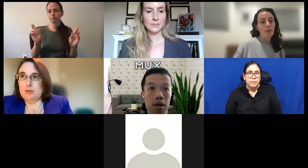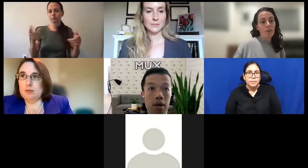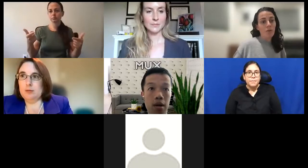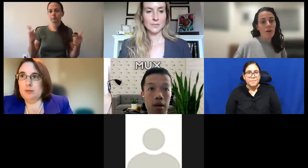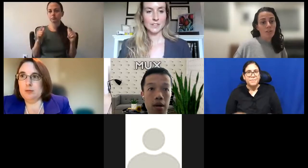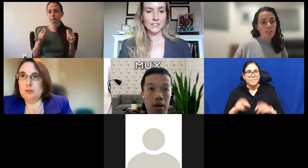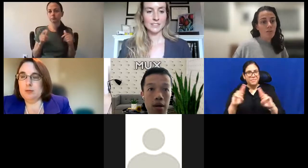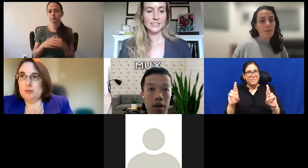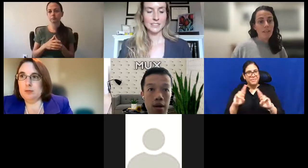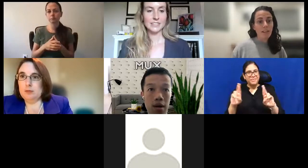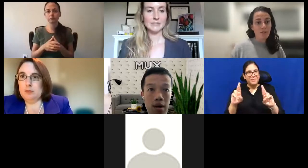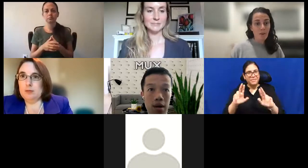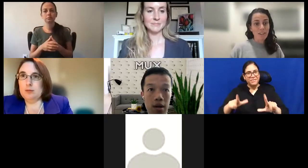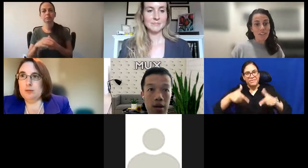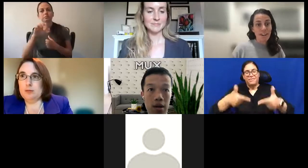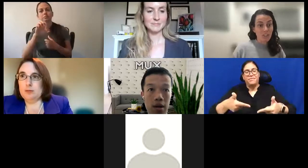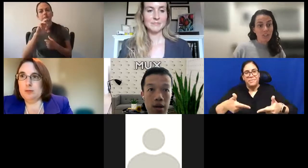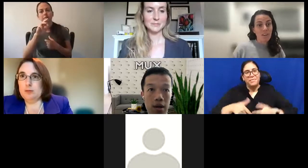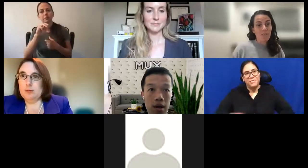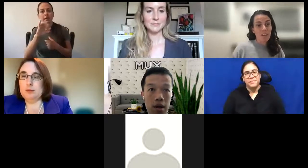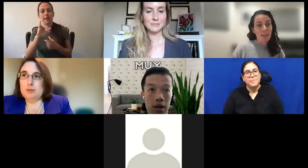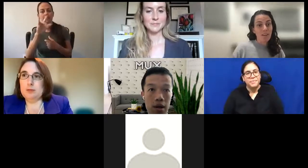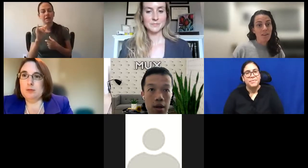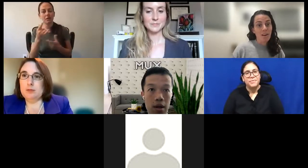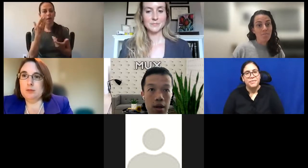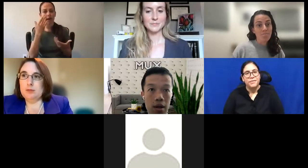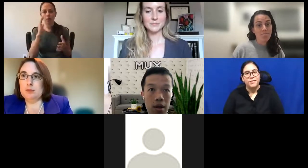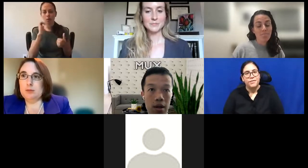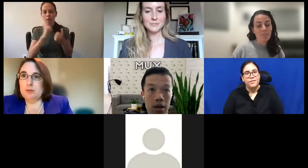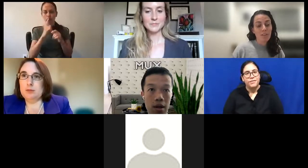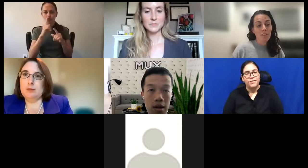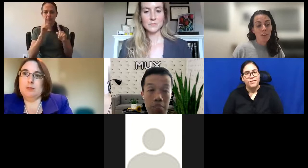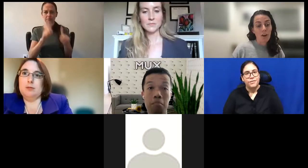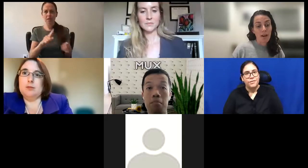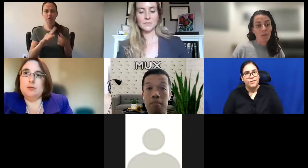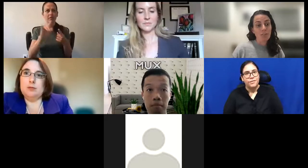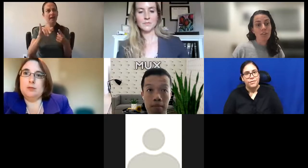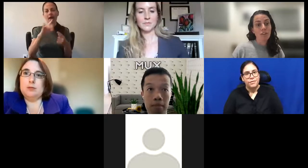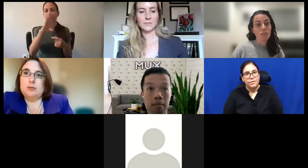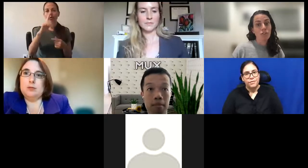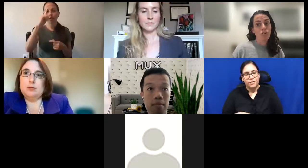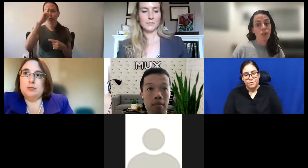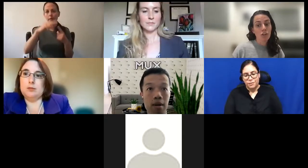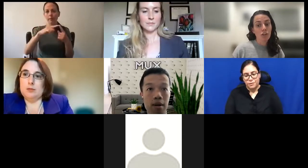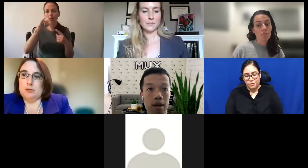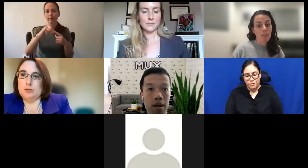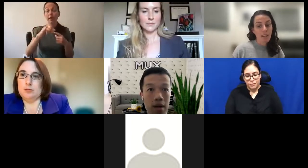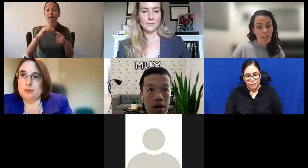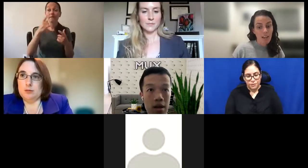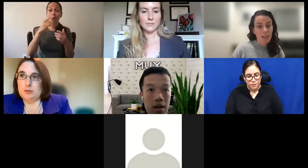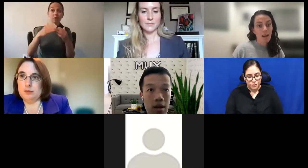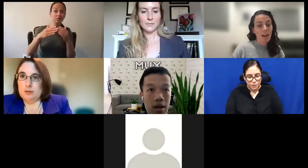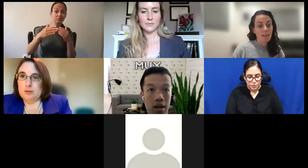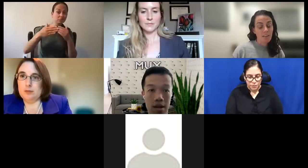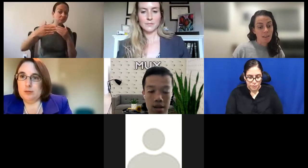I don't even know where to begin responding to that. Actually, that's not something I had thought about in terms of long-term